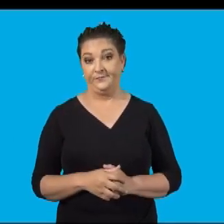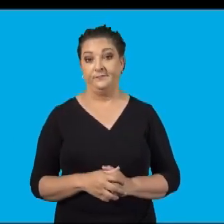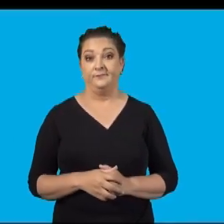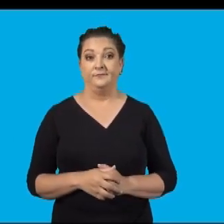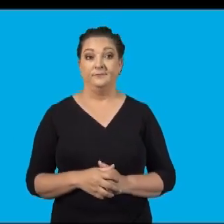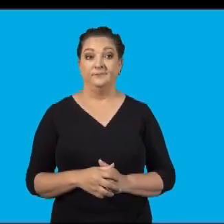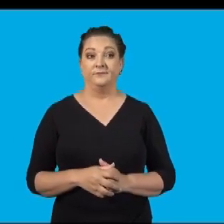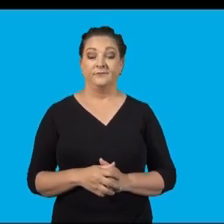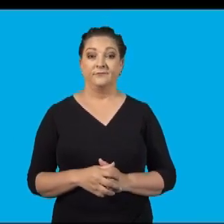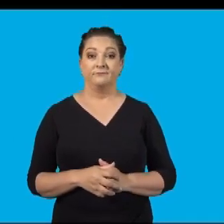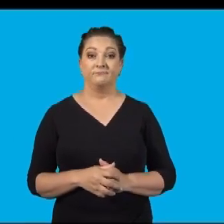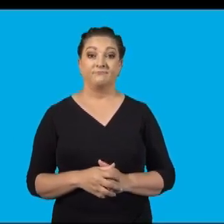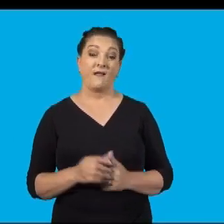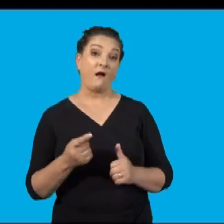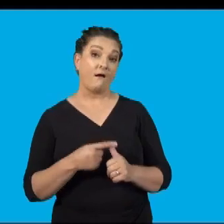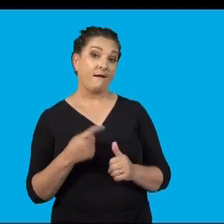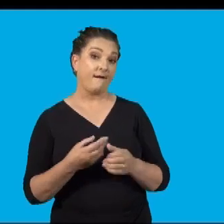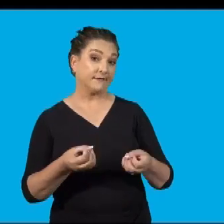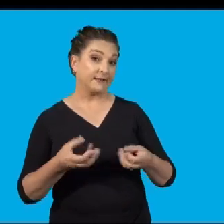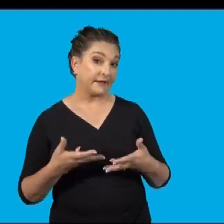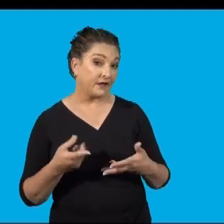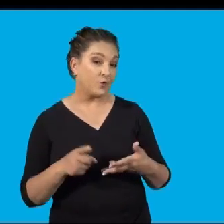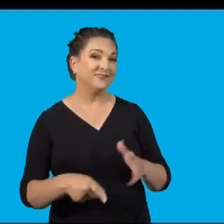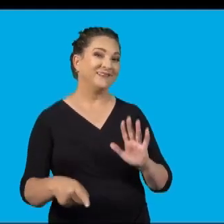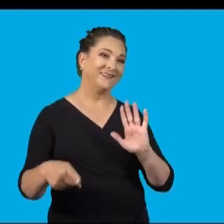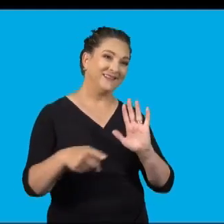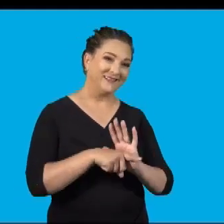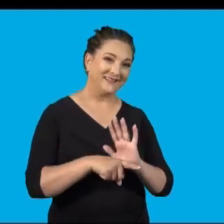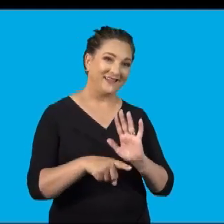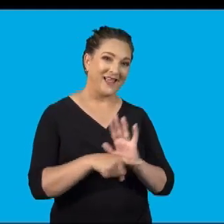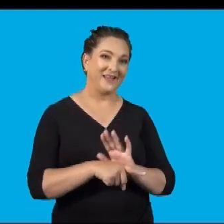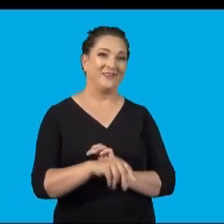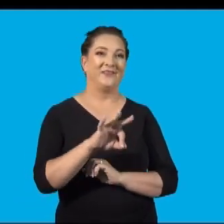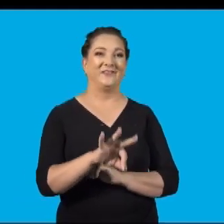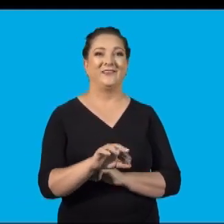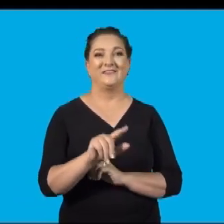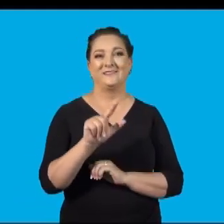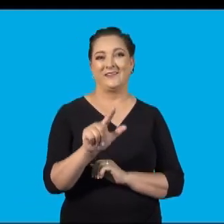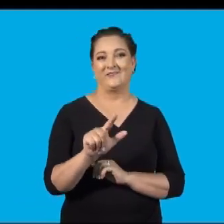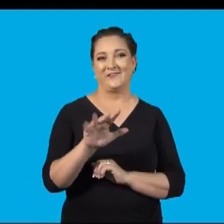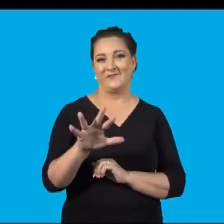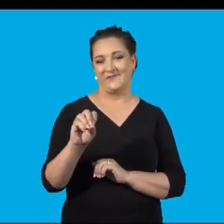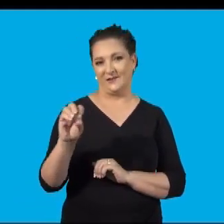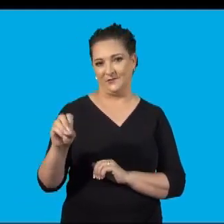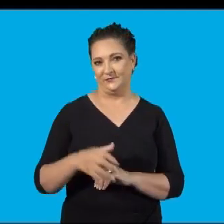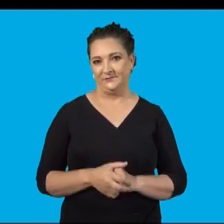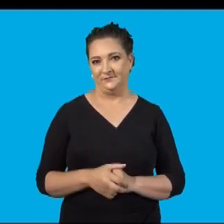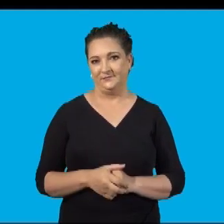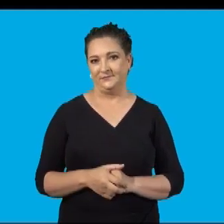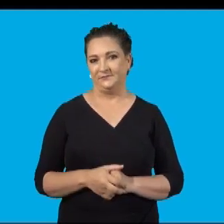337,500. And it will give me a negative 37,500. A